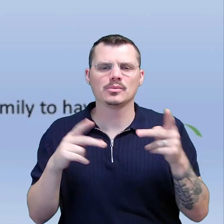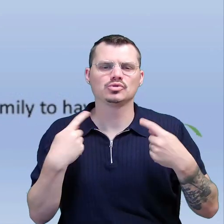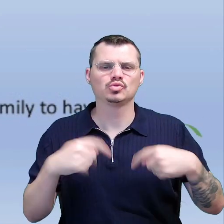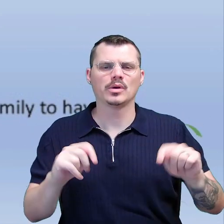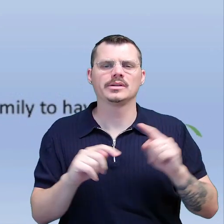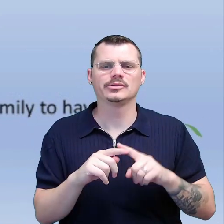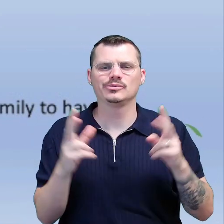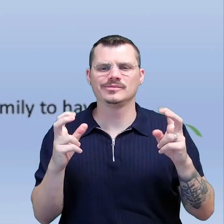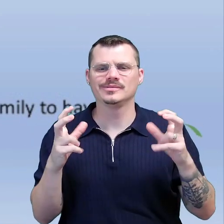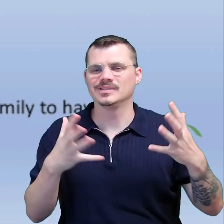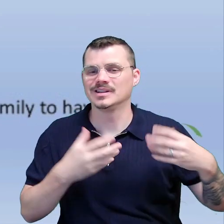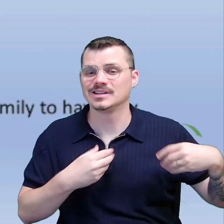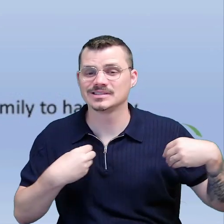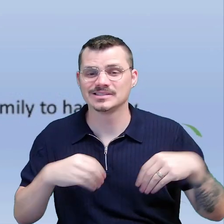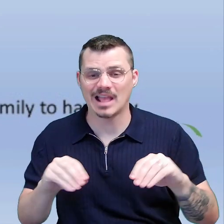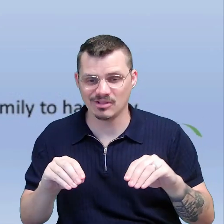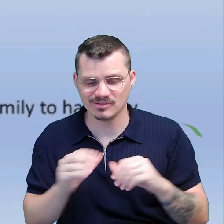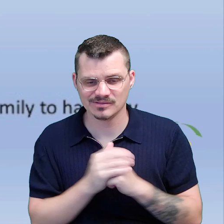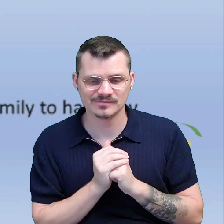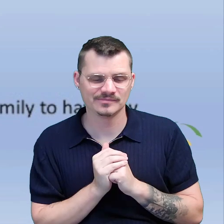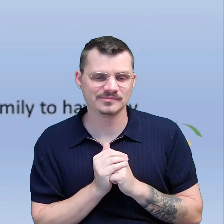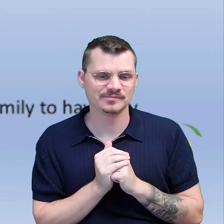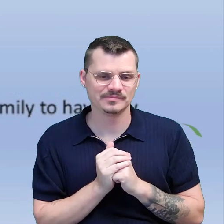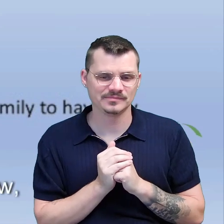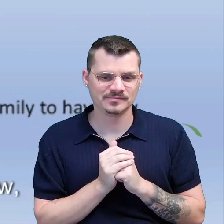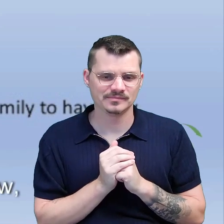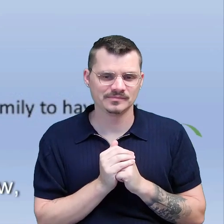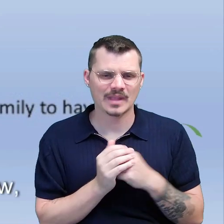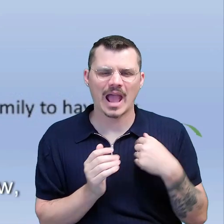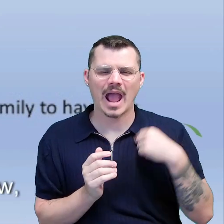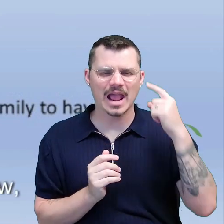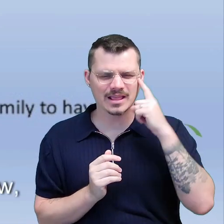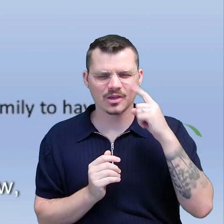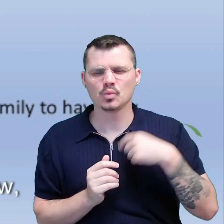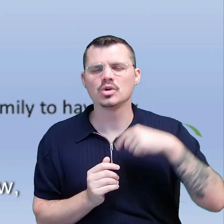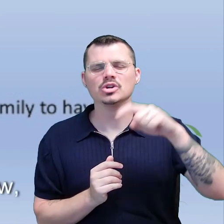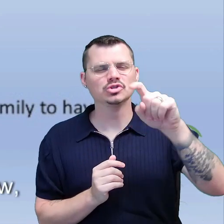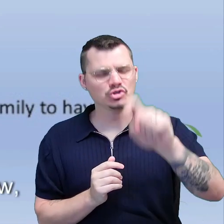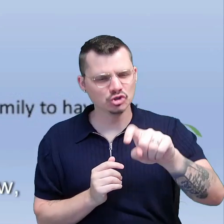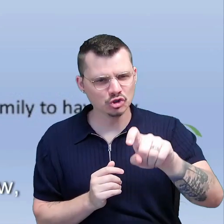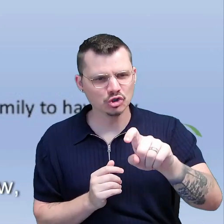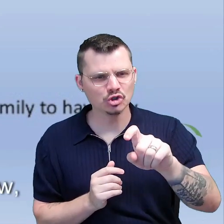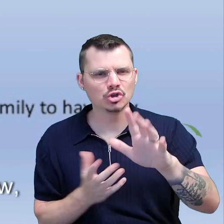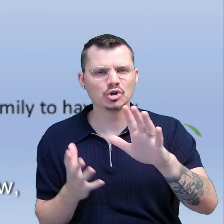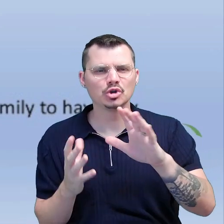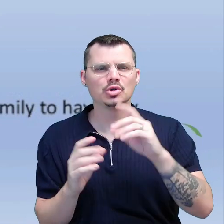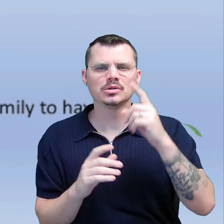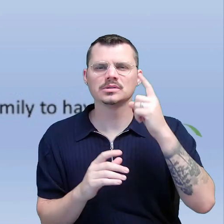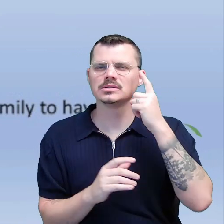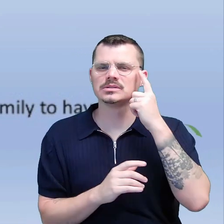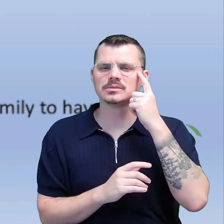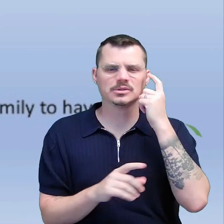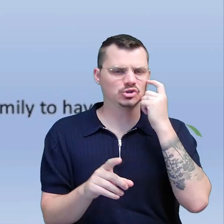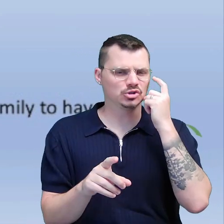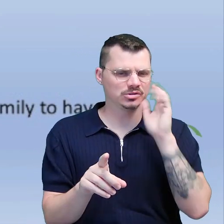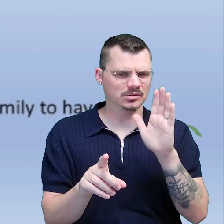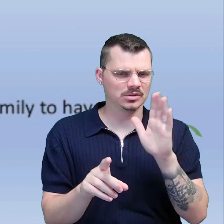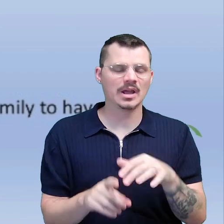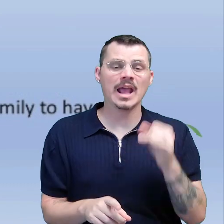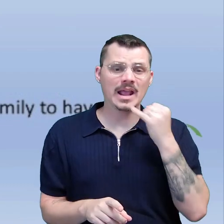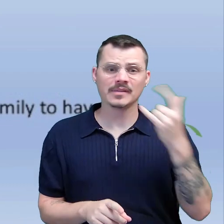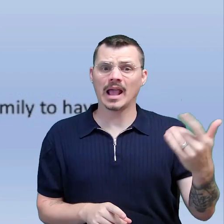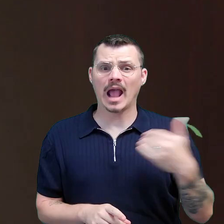sell. I think we should be very suspicious. Now, if there's a